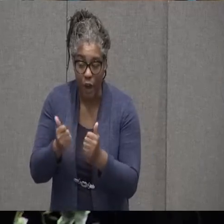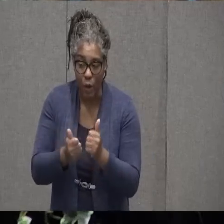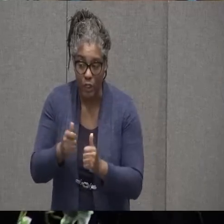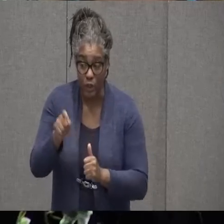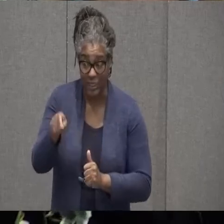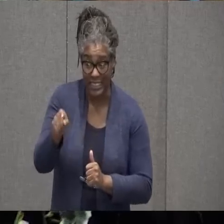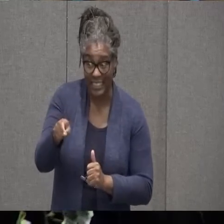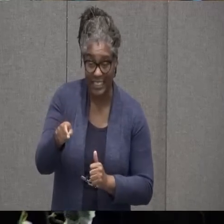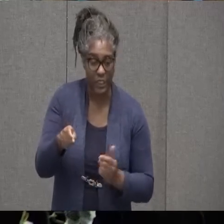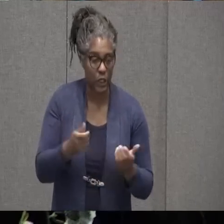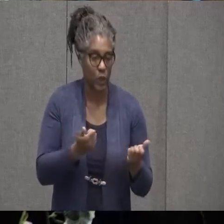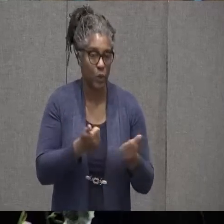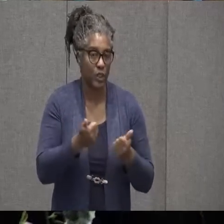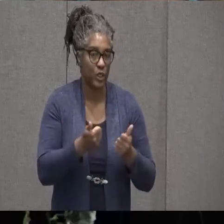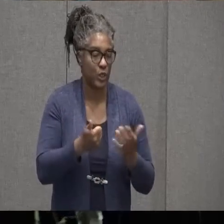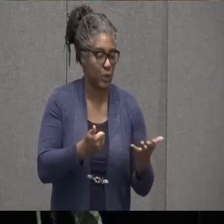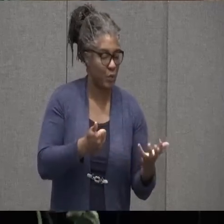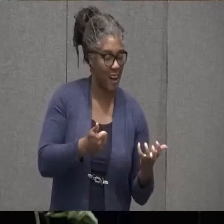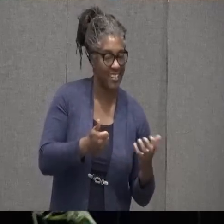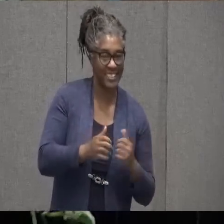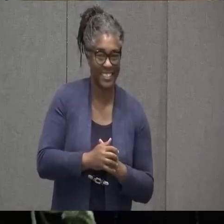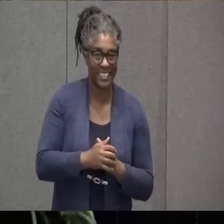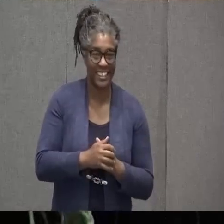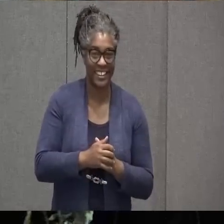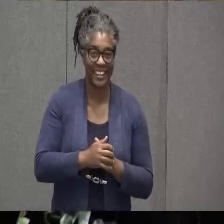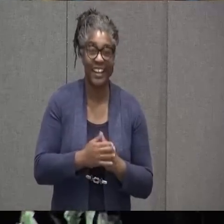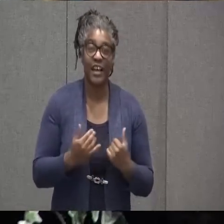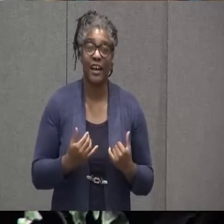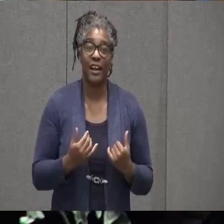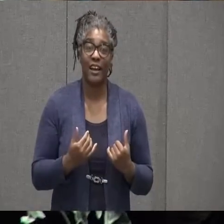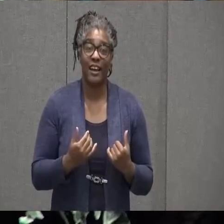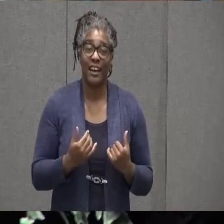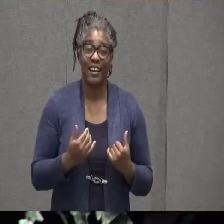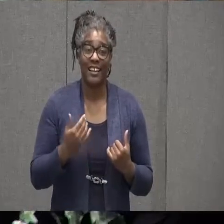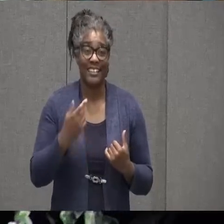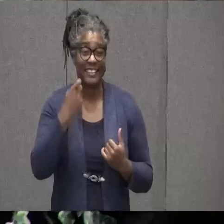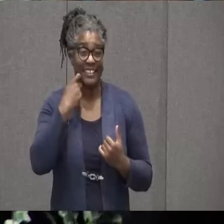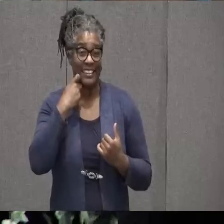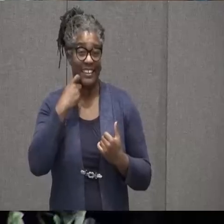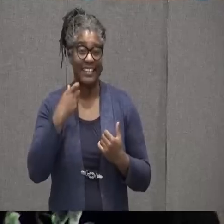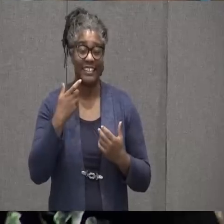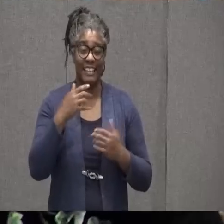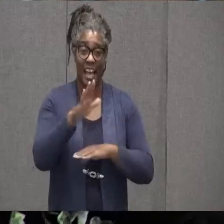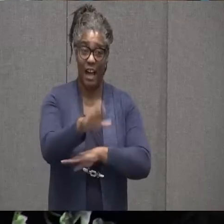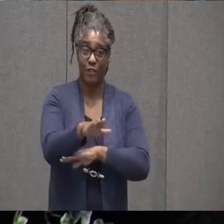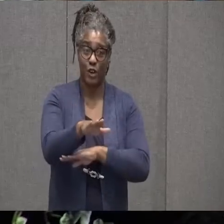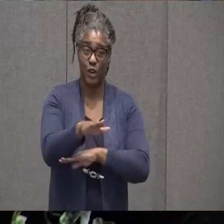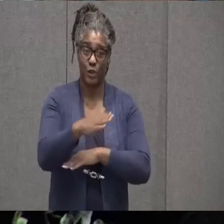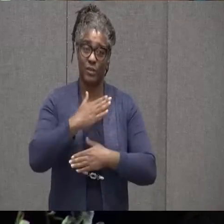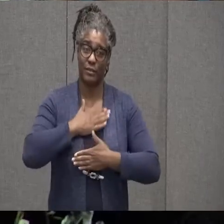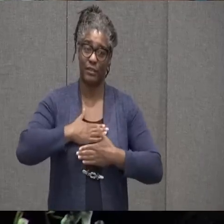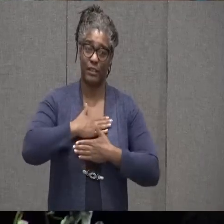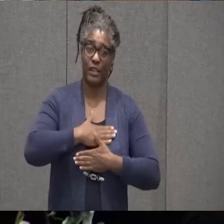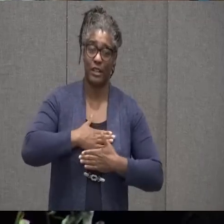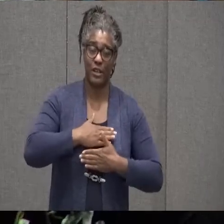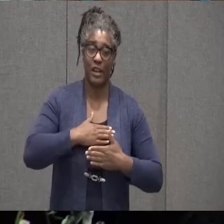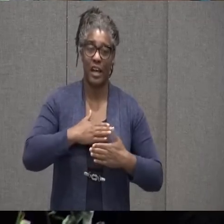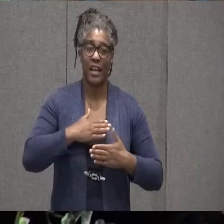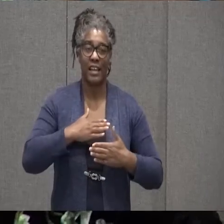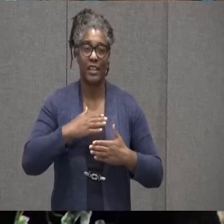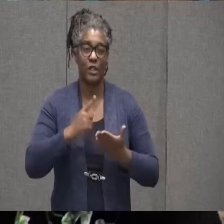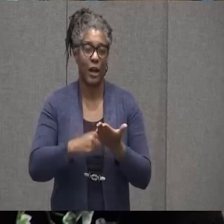wonderful afternoon here with you guys, looking at money and how to earn it and spend it and save